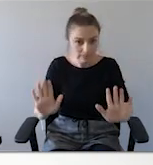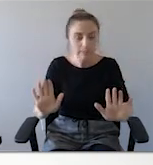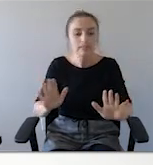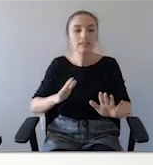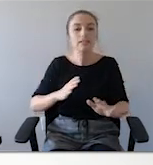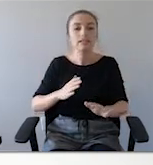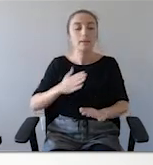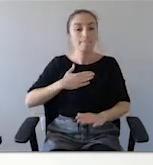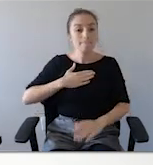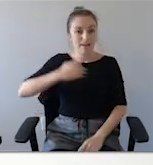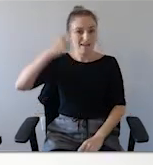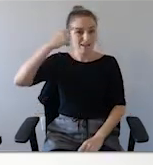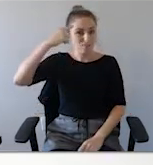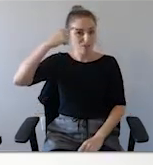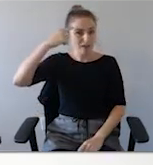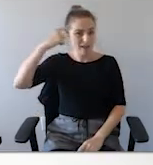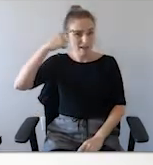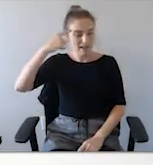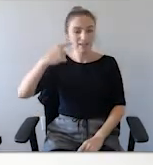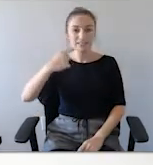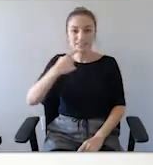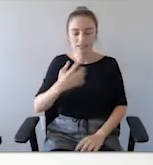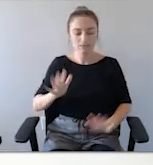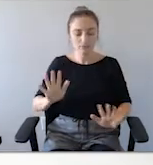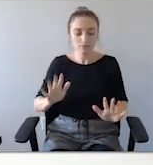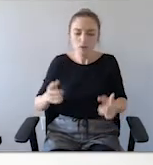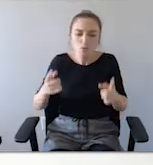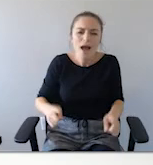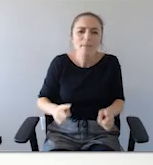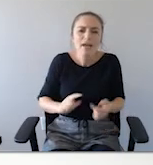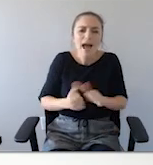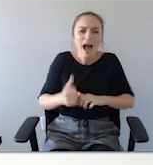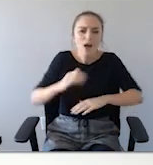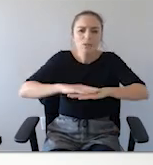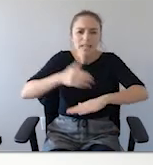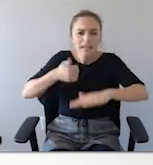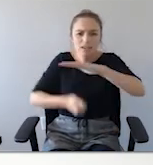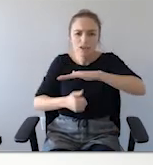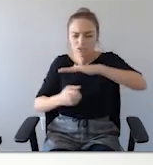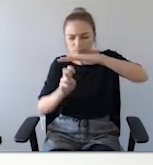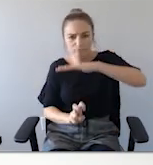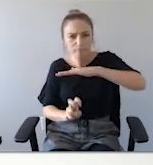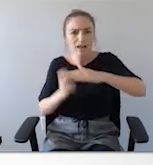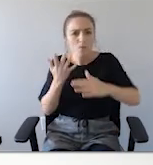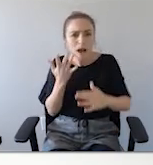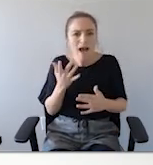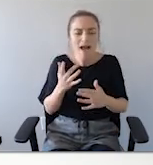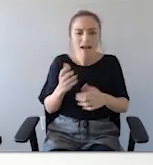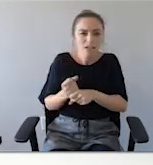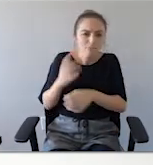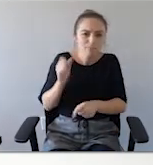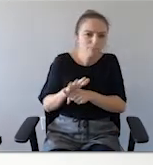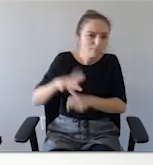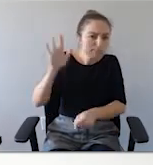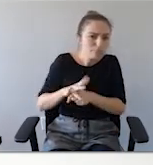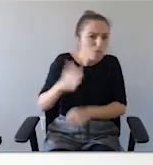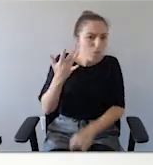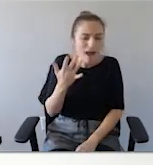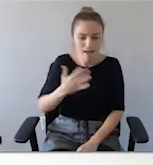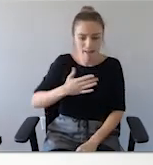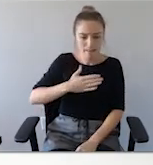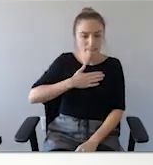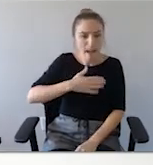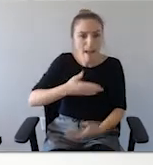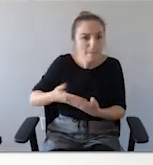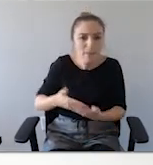is what happened? How did he get under the desk? What did you do? Why was he that upset? Oh my goodness, my baby,